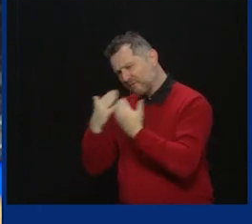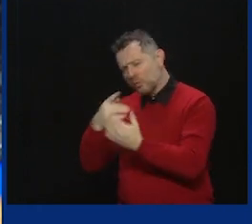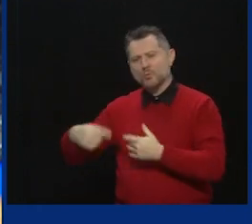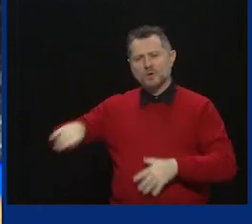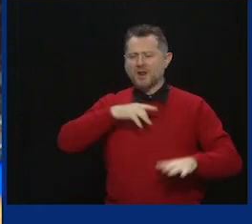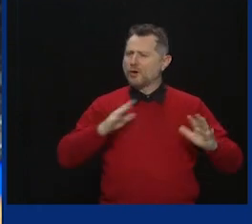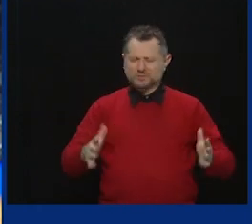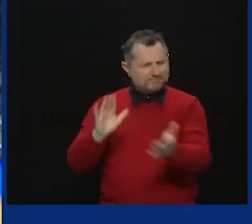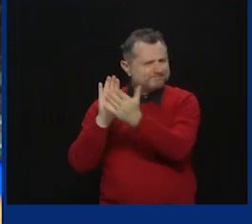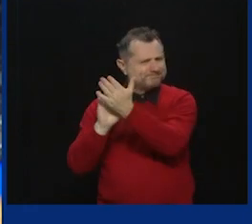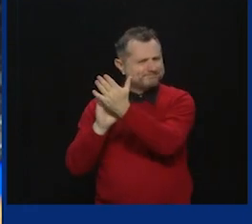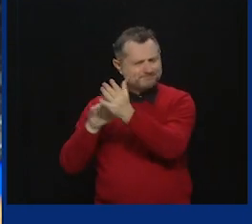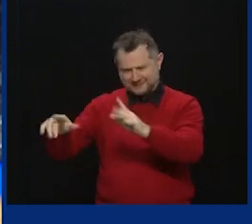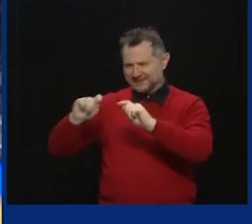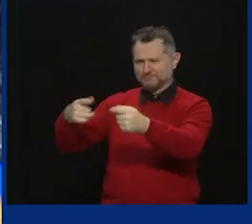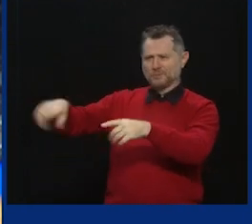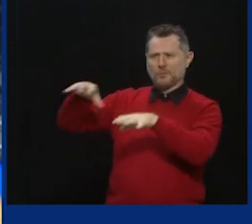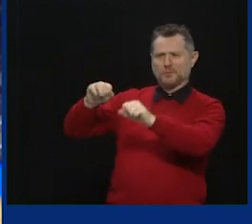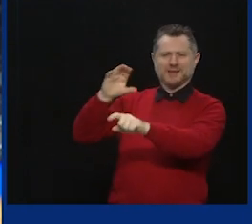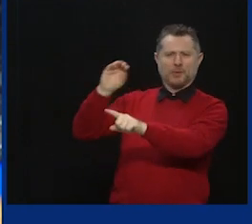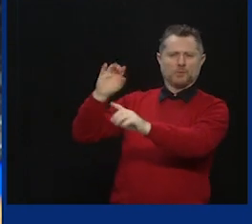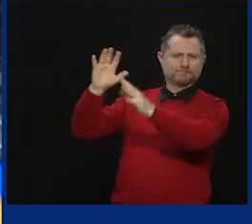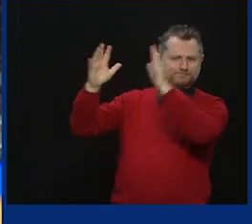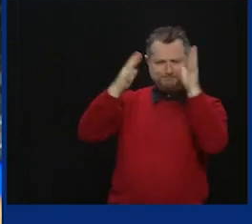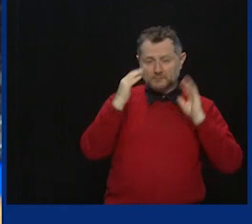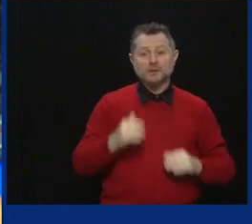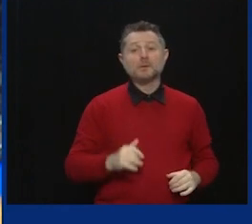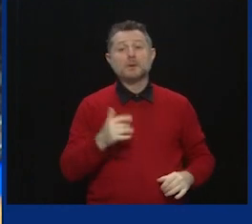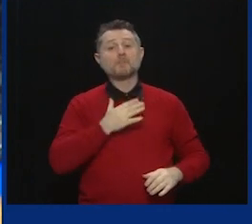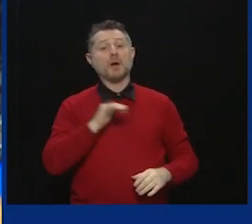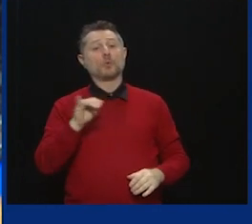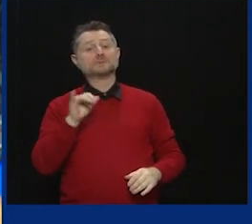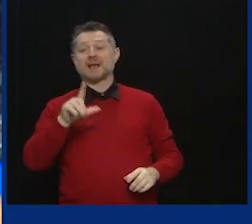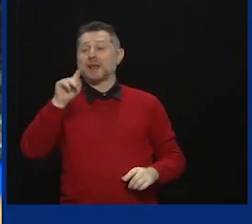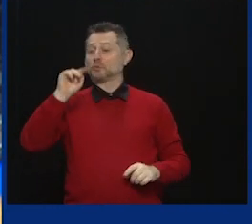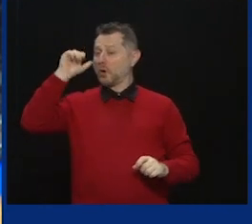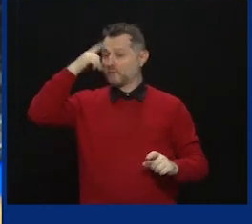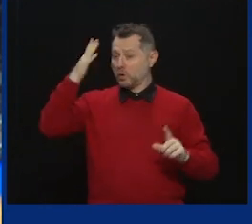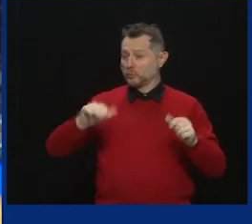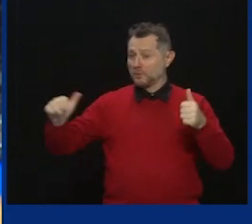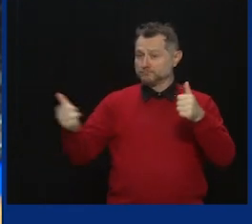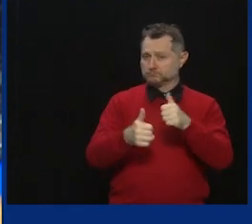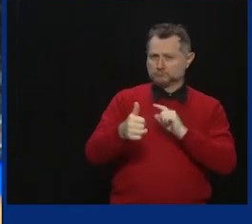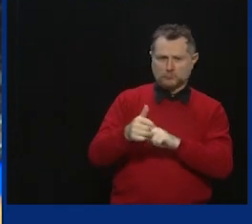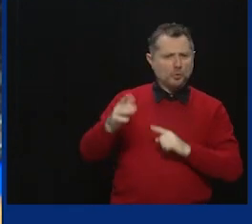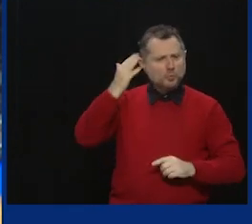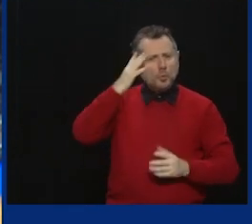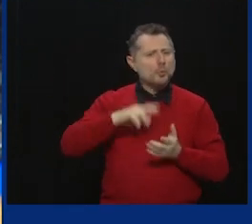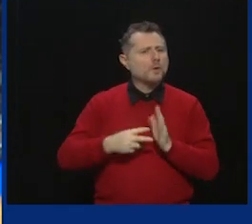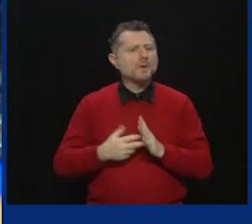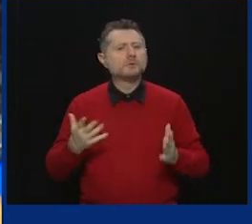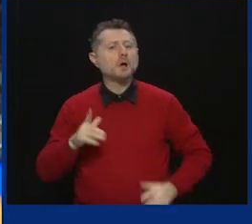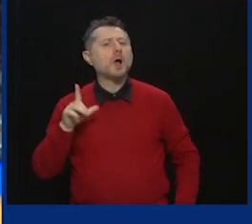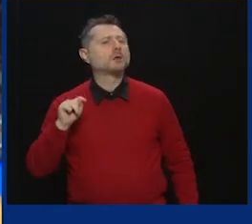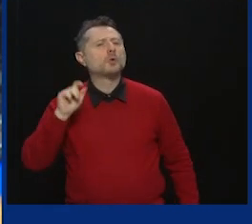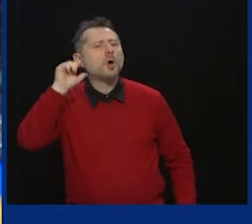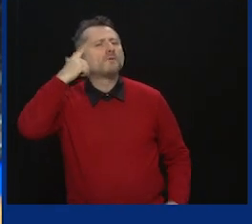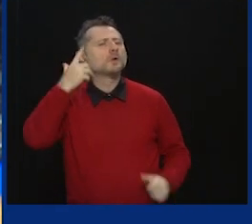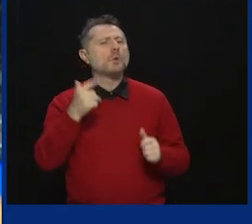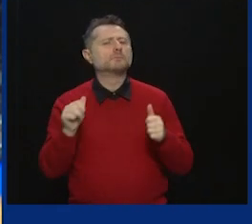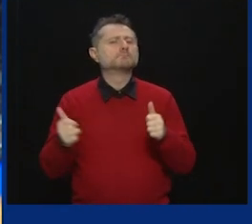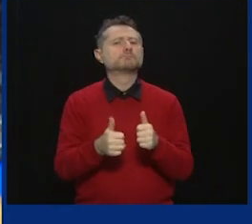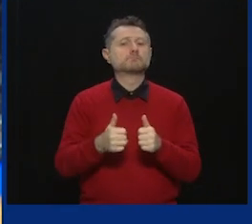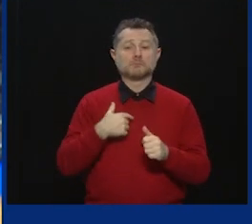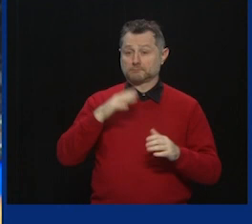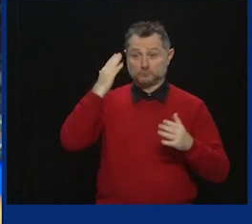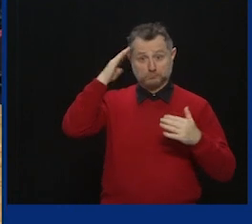here. I'm also joined by my lieutenant governor. Do you know what a lieutenant governor is? That's all right. I didn't know what one was before